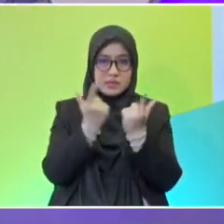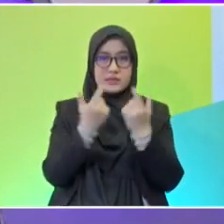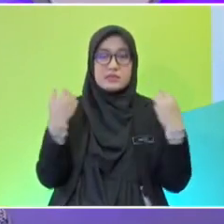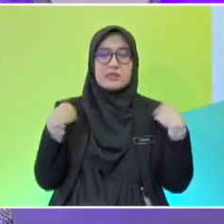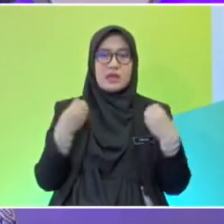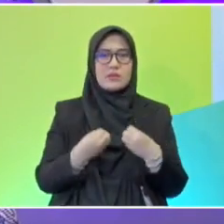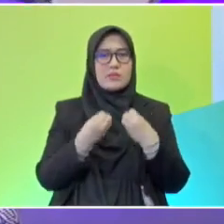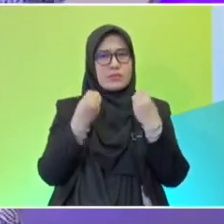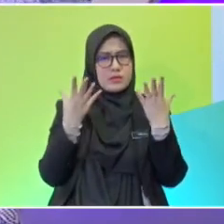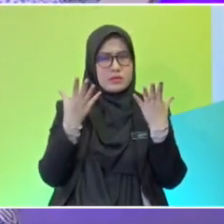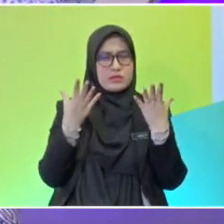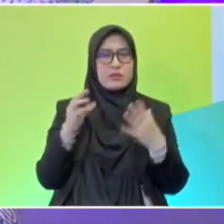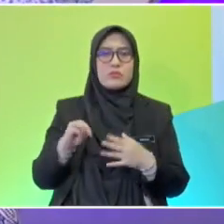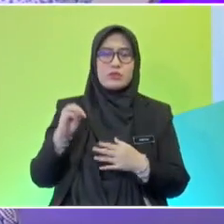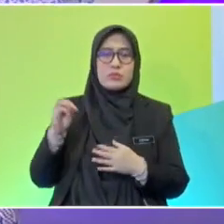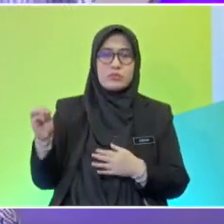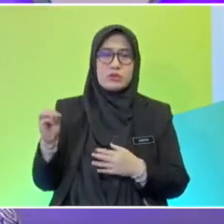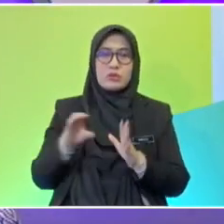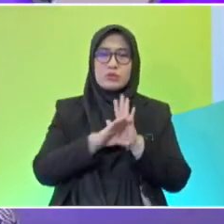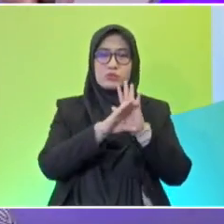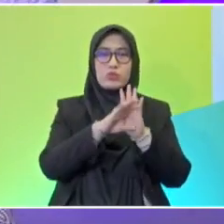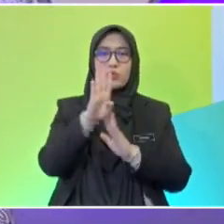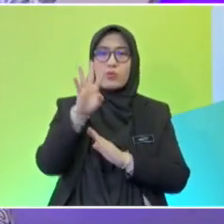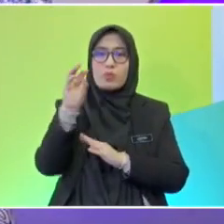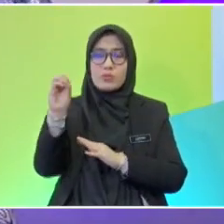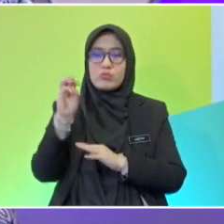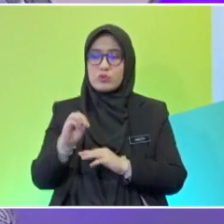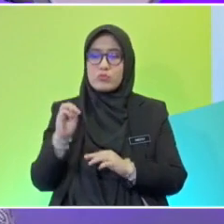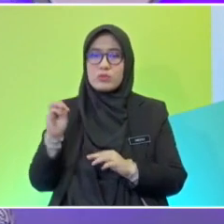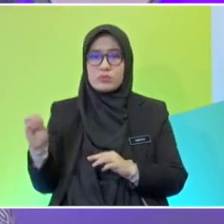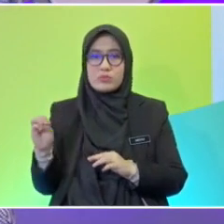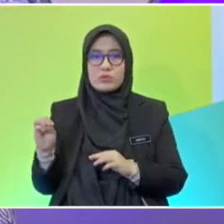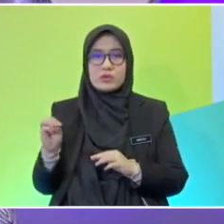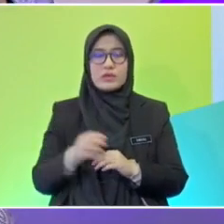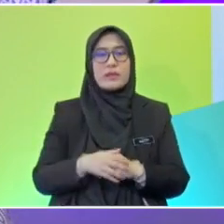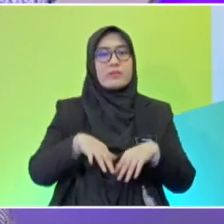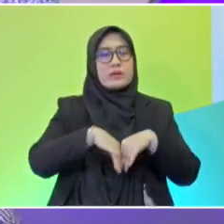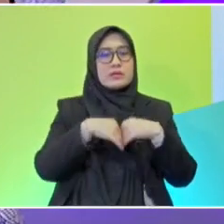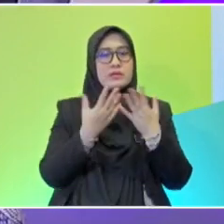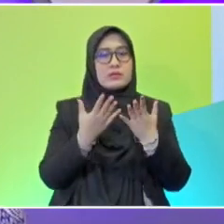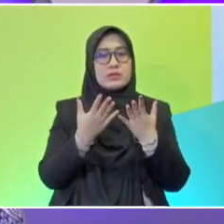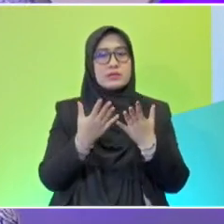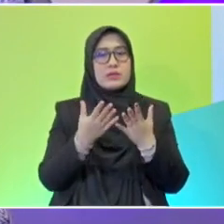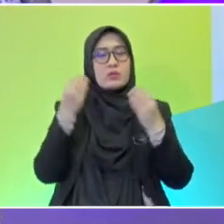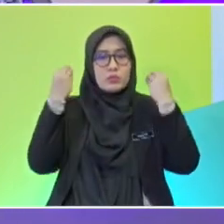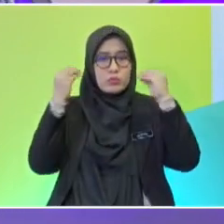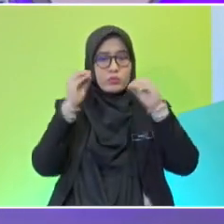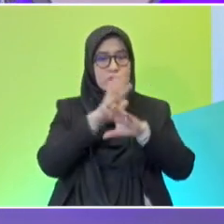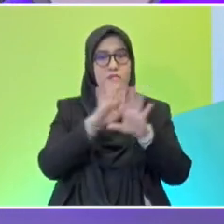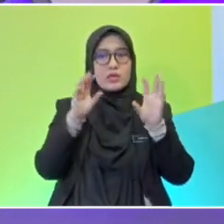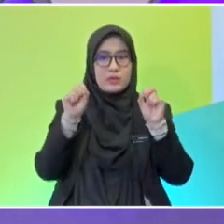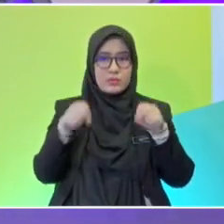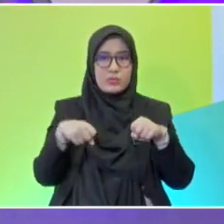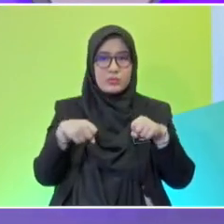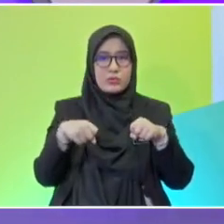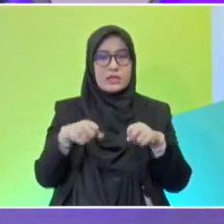So if we have got 40 pupils in our class and we couldn't finish assessing them all in one lesson, what do we do? Now, we have to understand that we are not